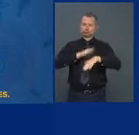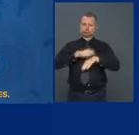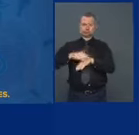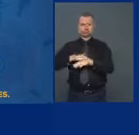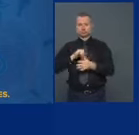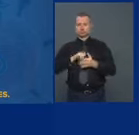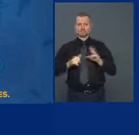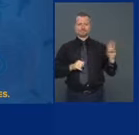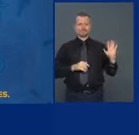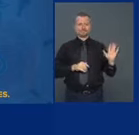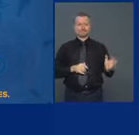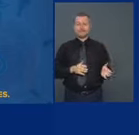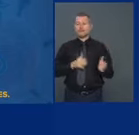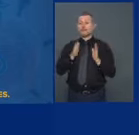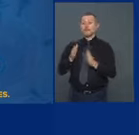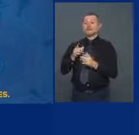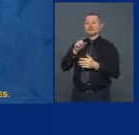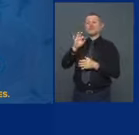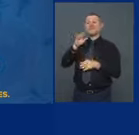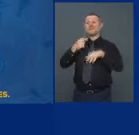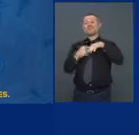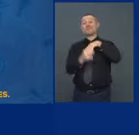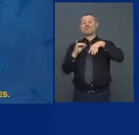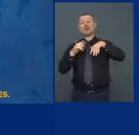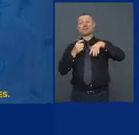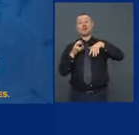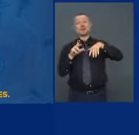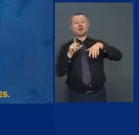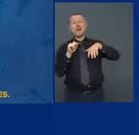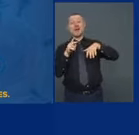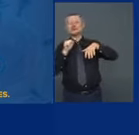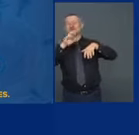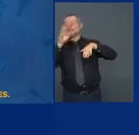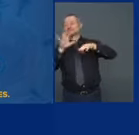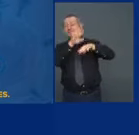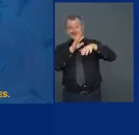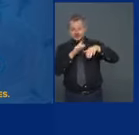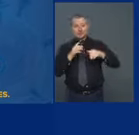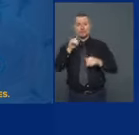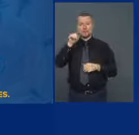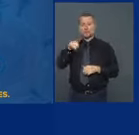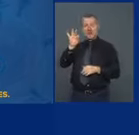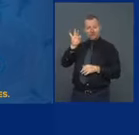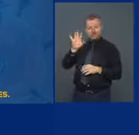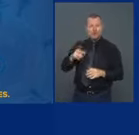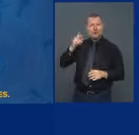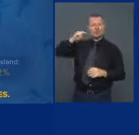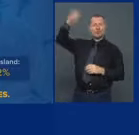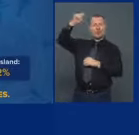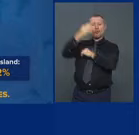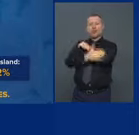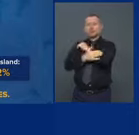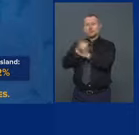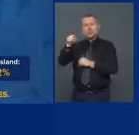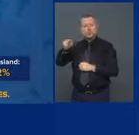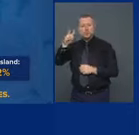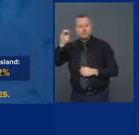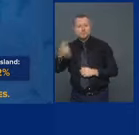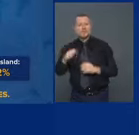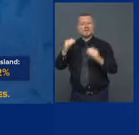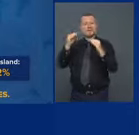Lakes, 0.9%, North Country, 0.2%, Capital Region, 0.9%,